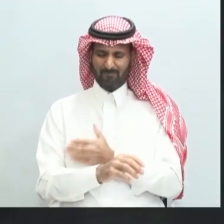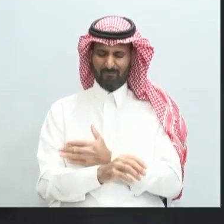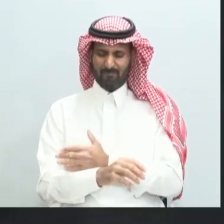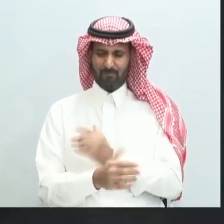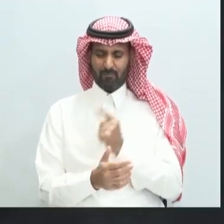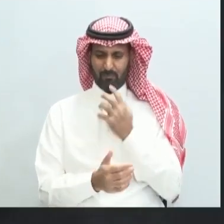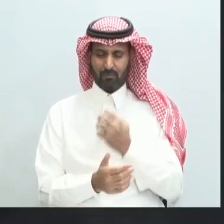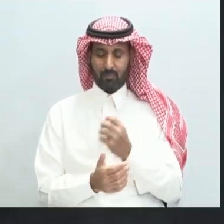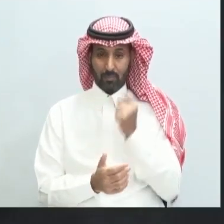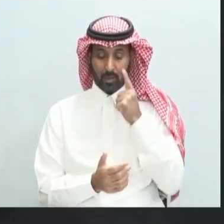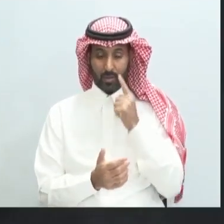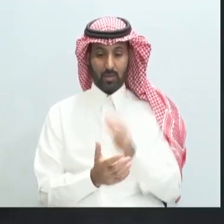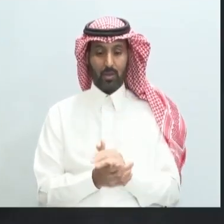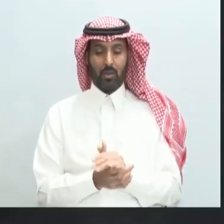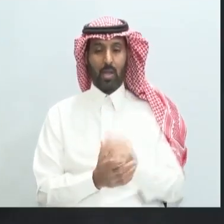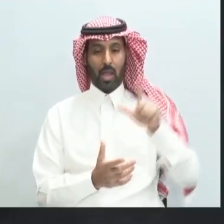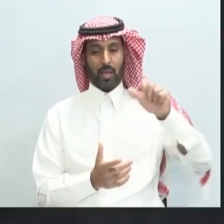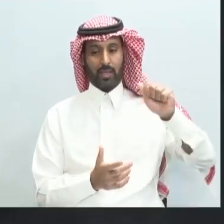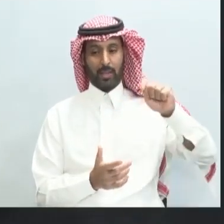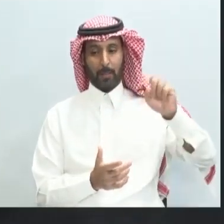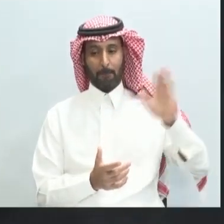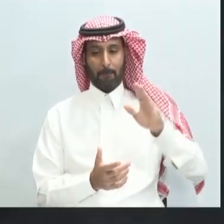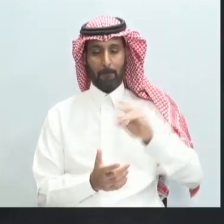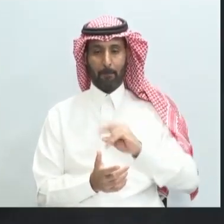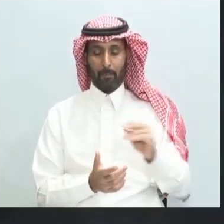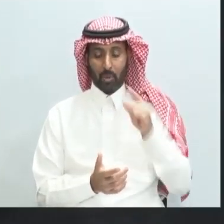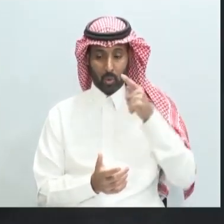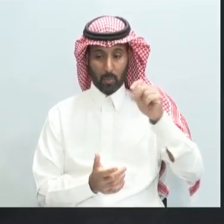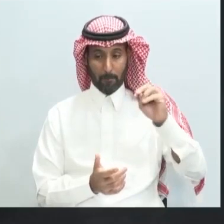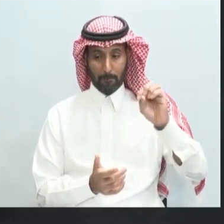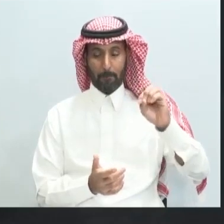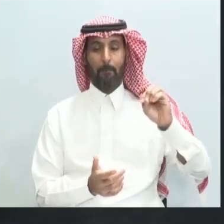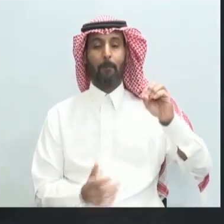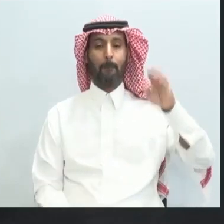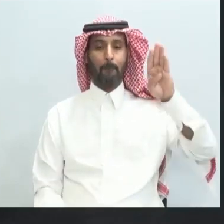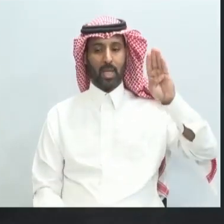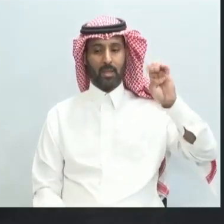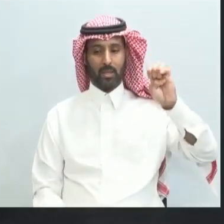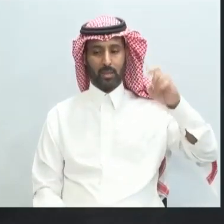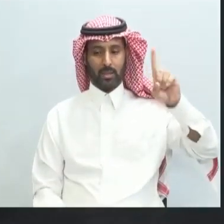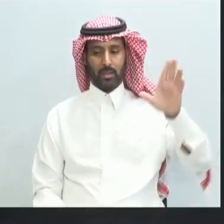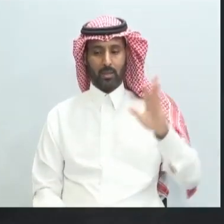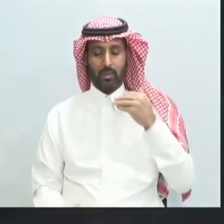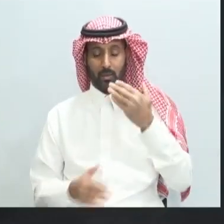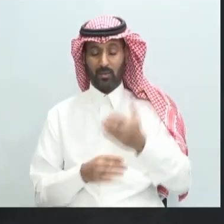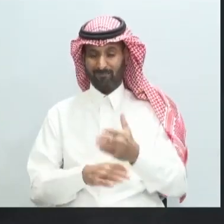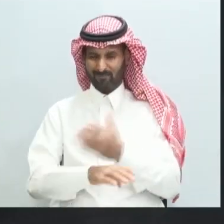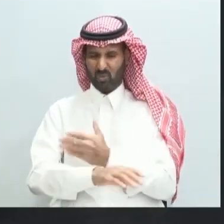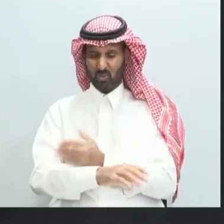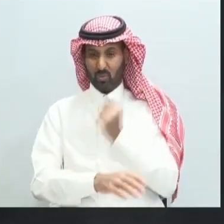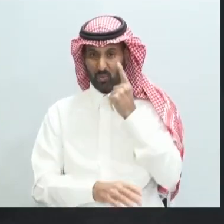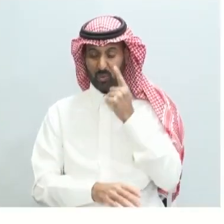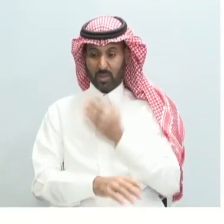course, wake up late as well. And what will this make us? It will make